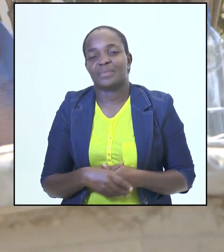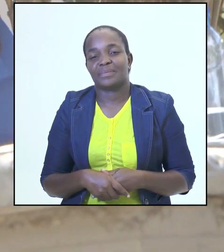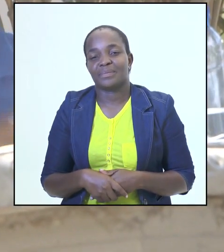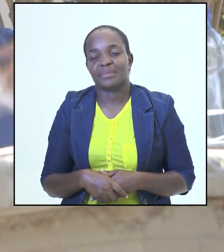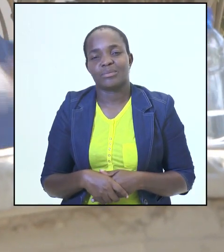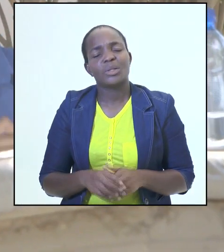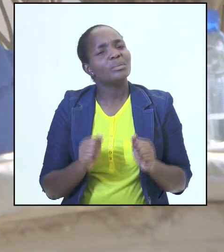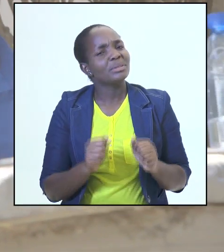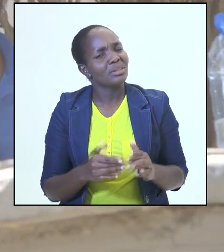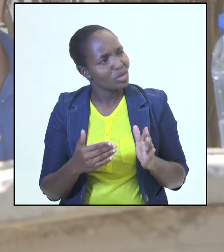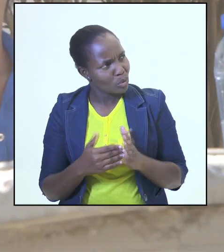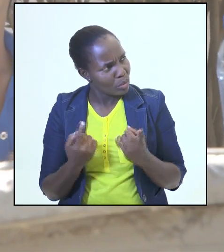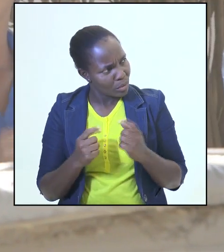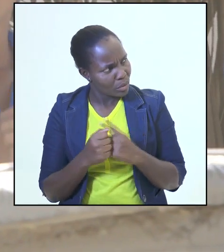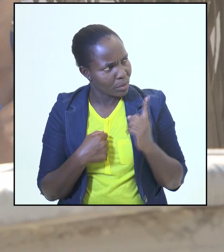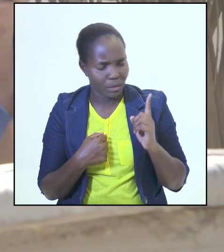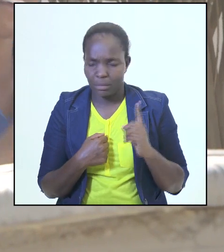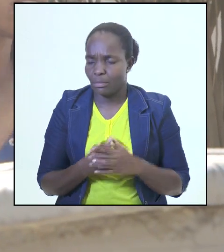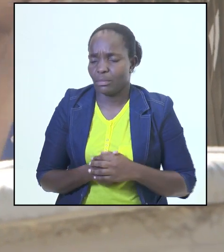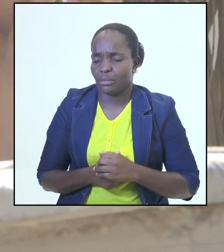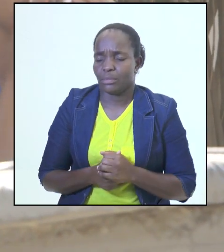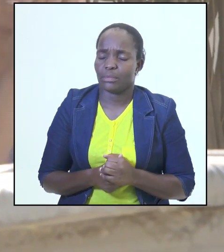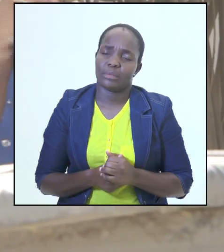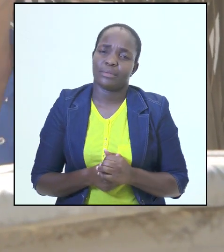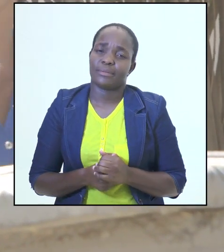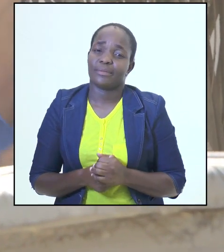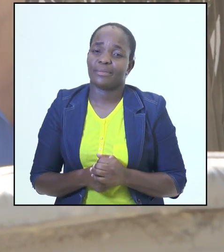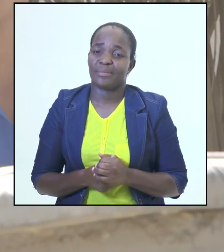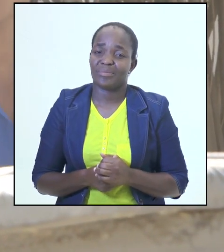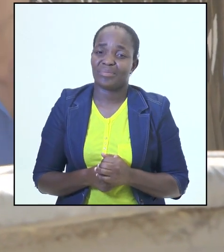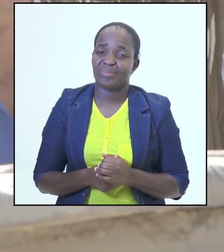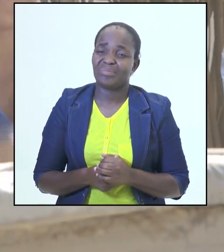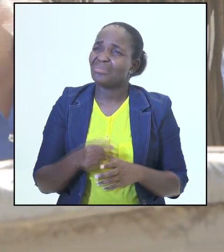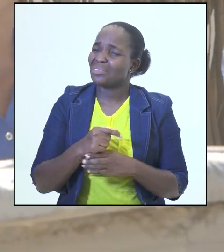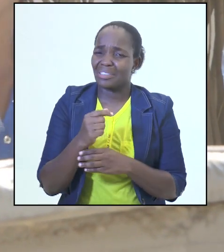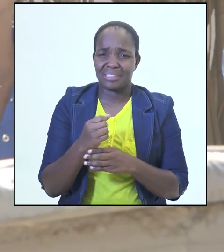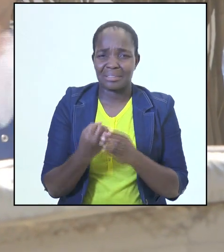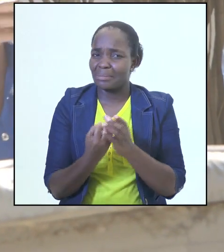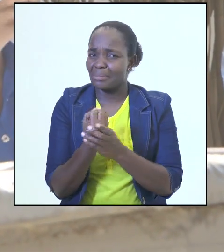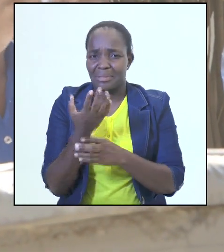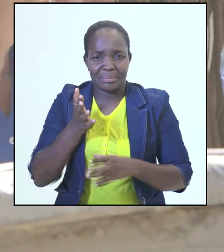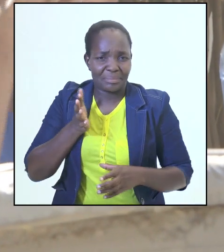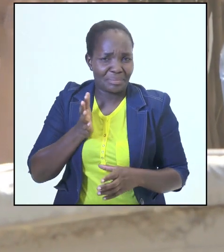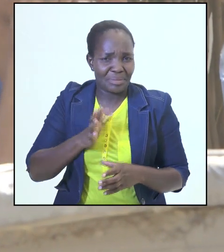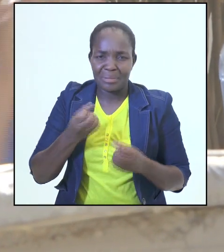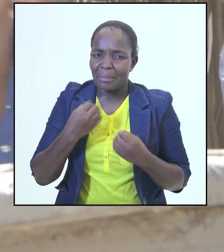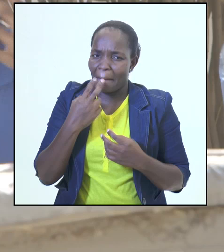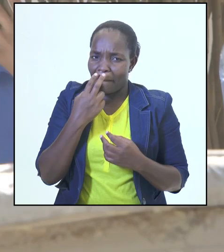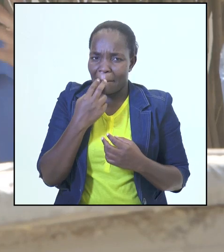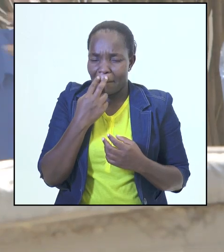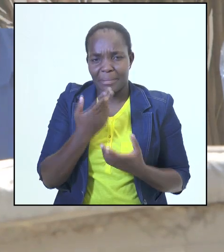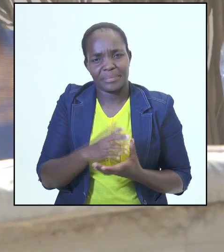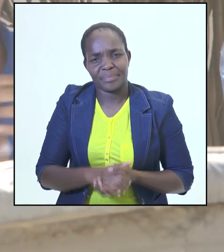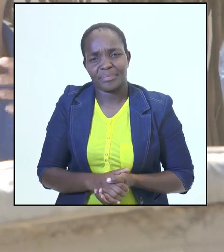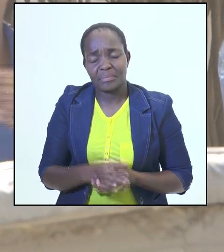Come on, John, stop making fun at me. I hate these plants. They give me hay fever. Look at